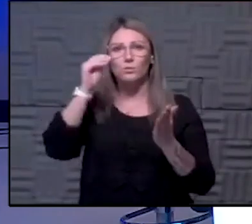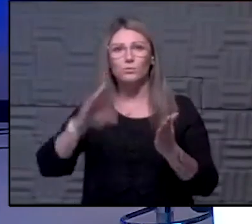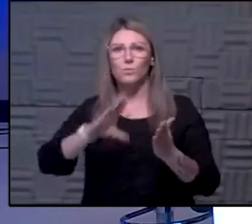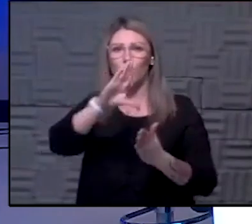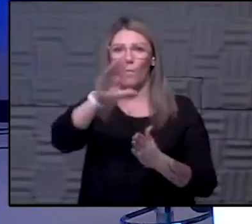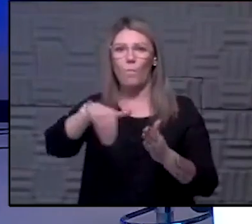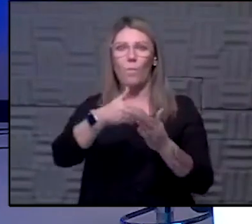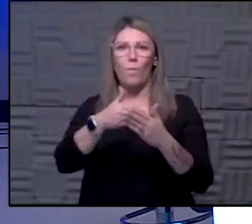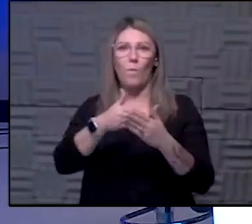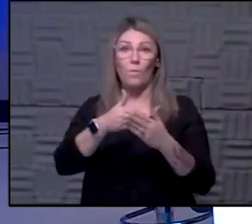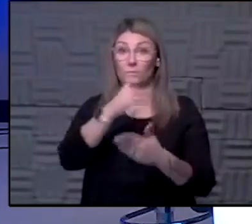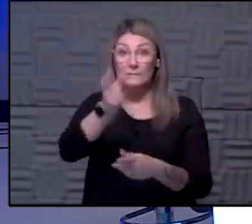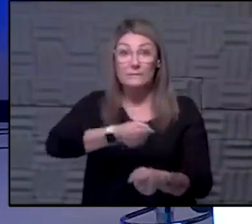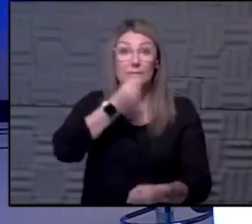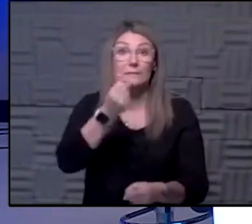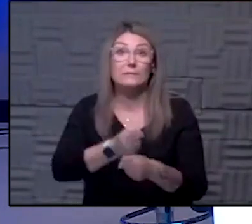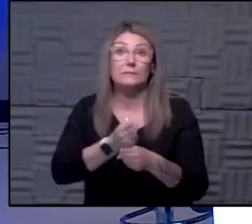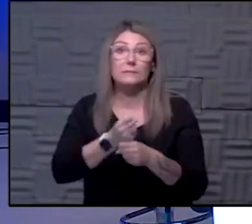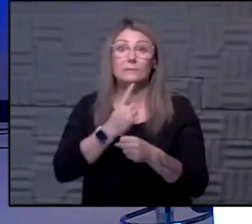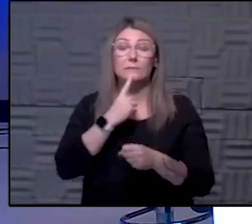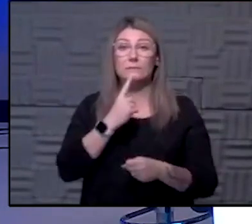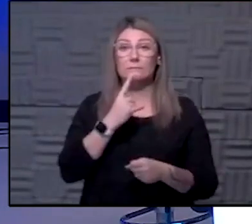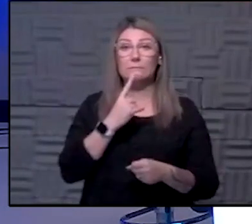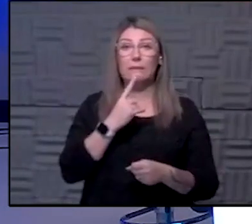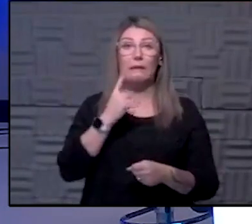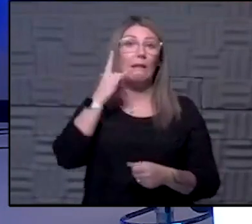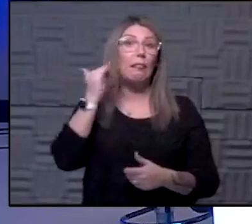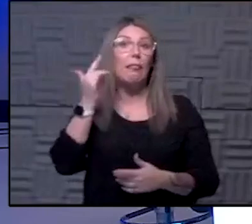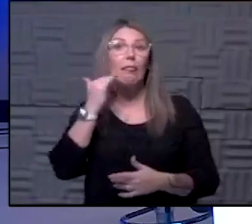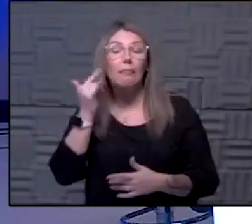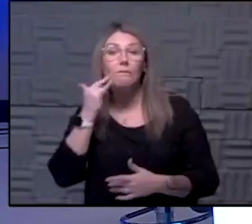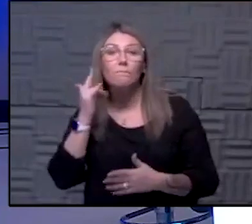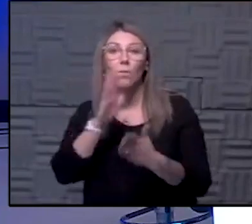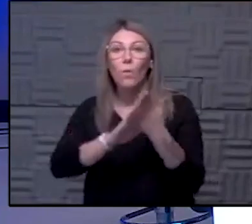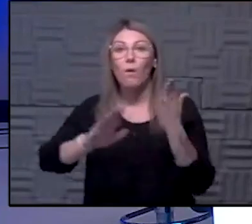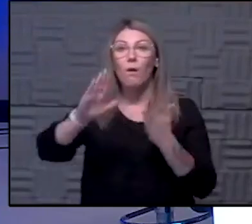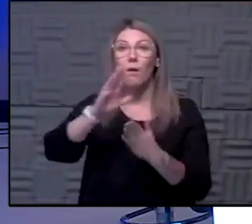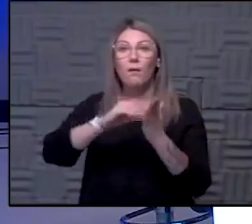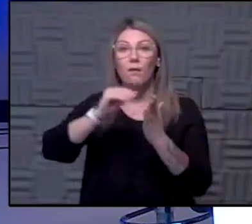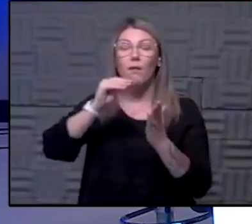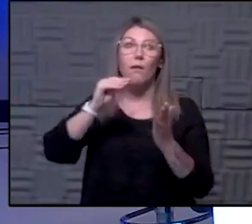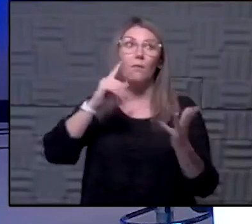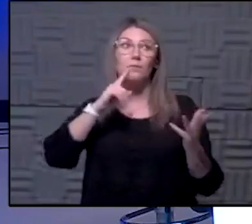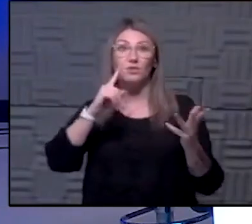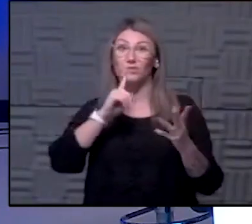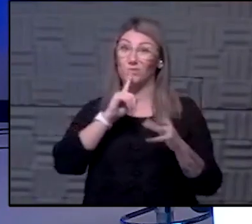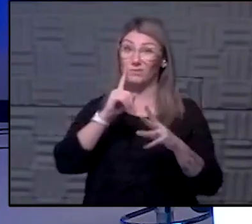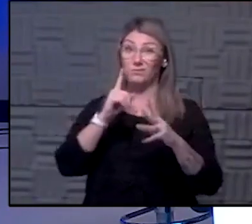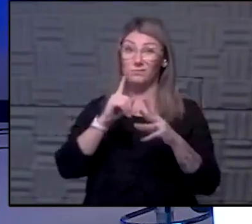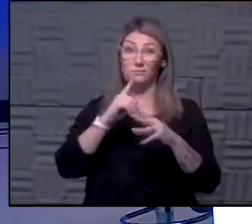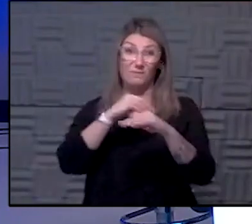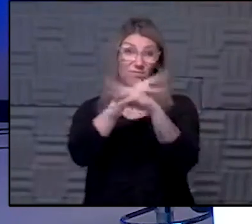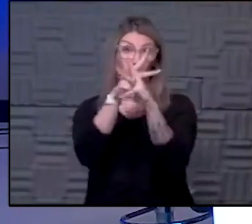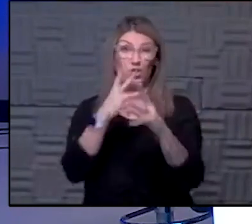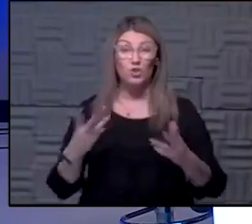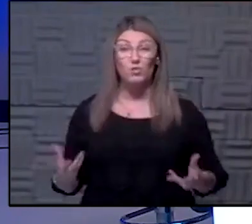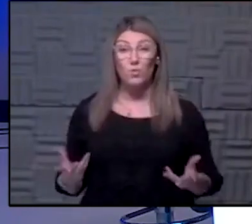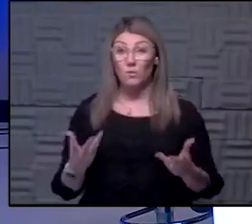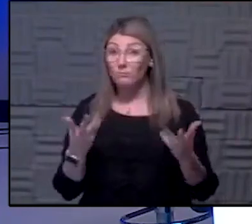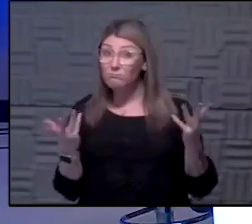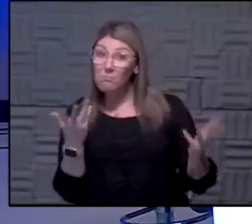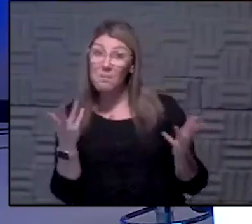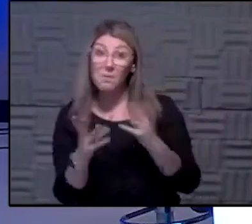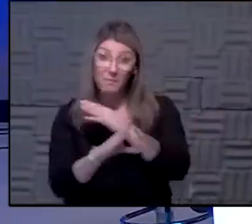her whole year in a California college virtual. And wants to know when we're going to be able to get back to that. Maybe by this